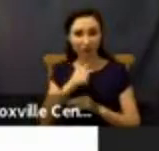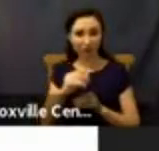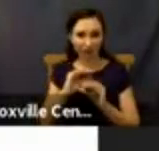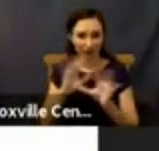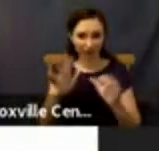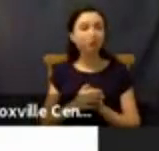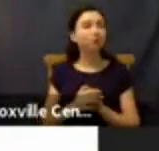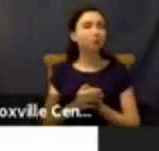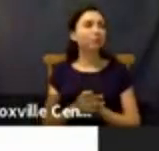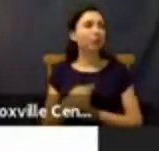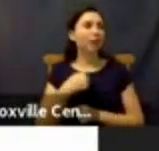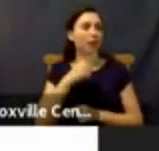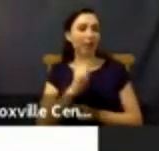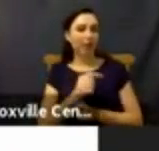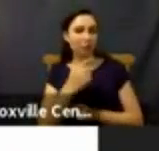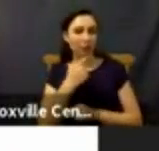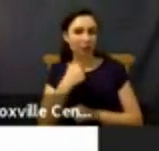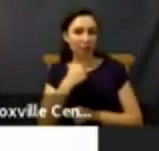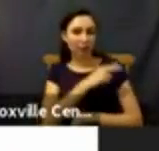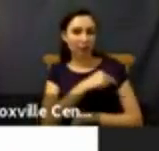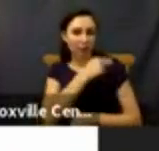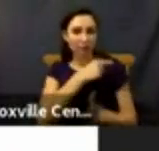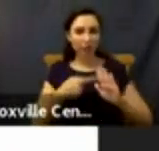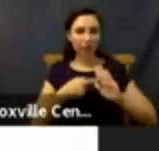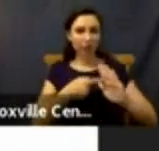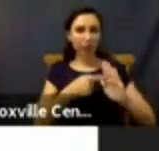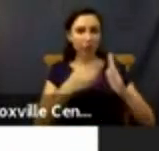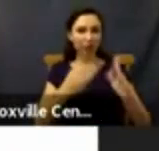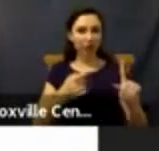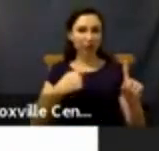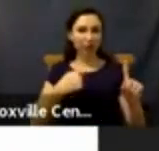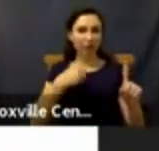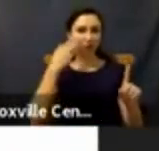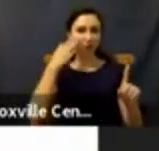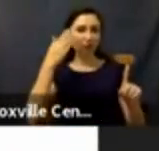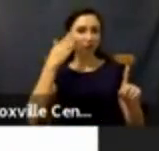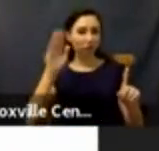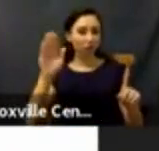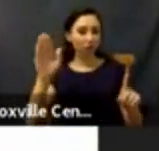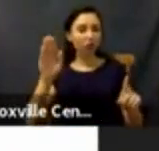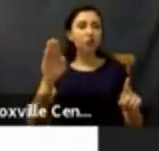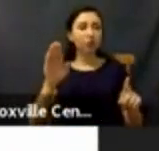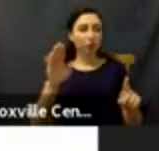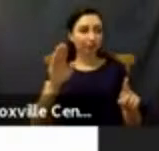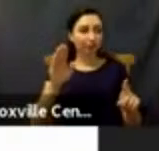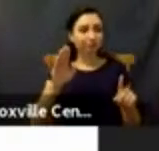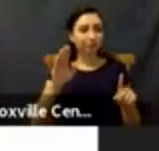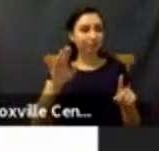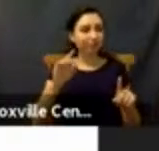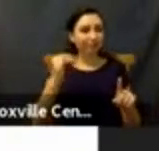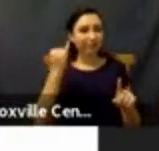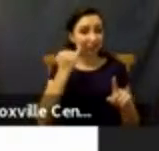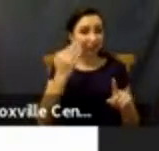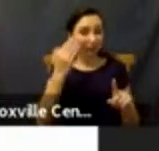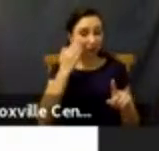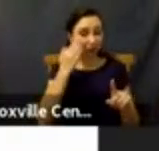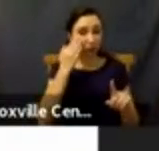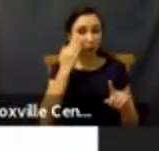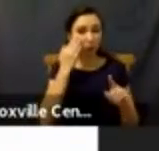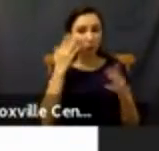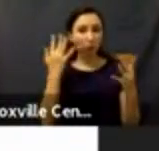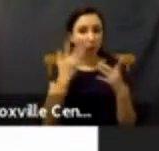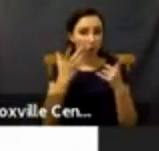the hospital representative, I'm not sure that I exactly know what to, just seeing this, know what to do with